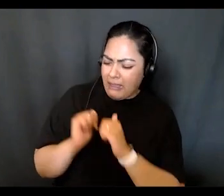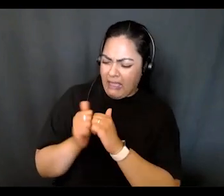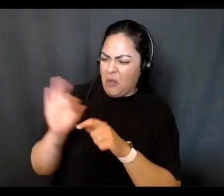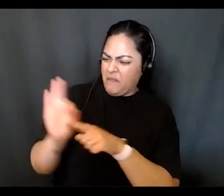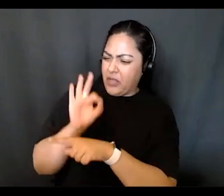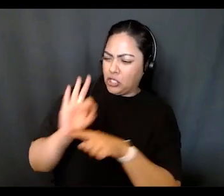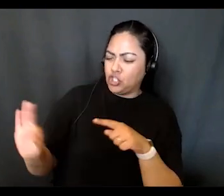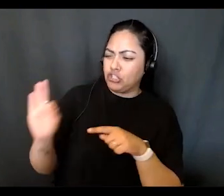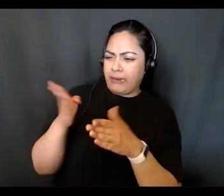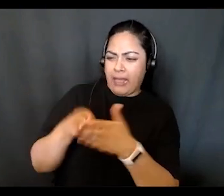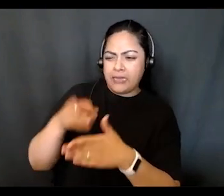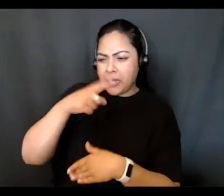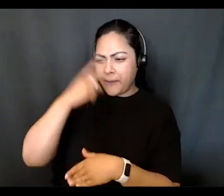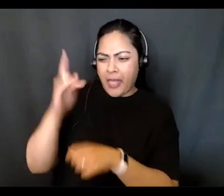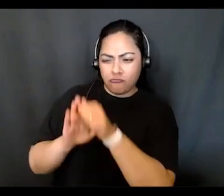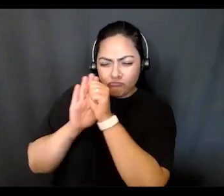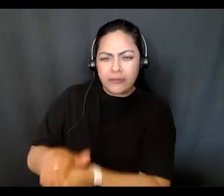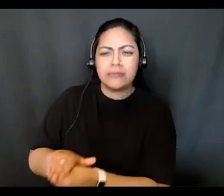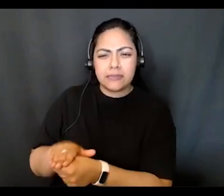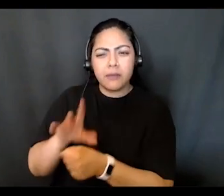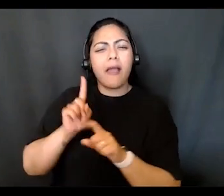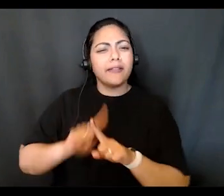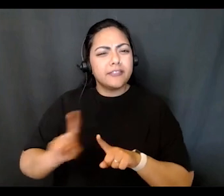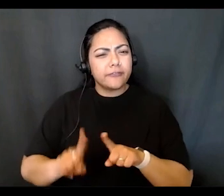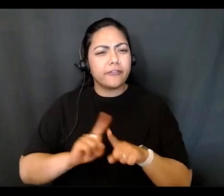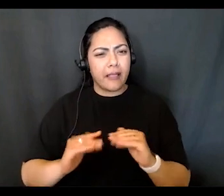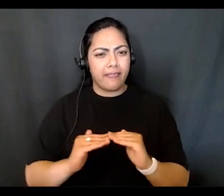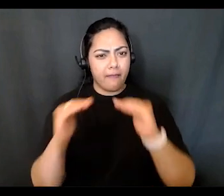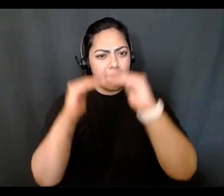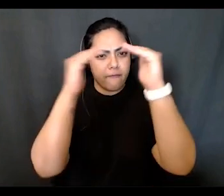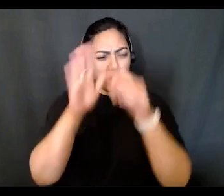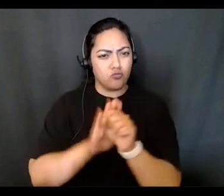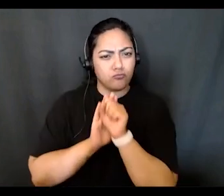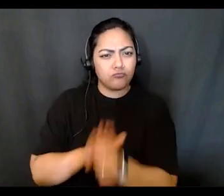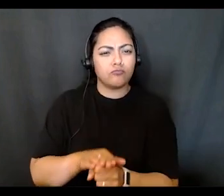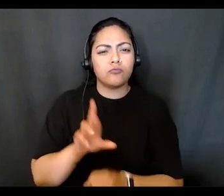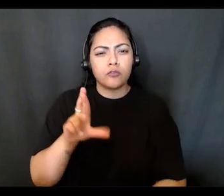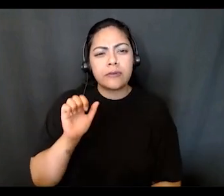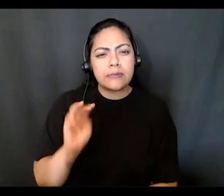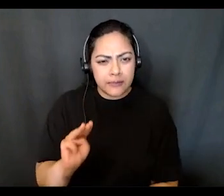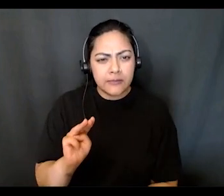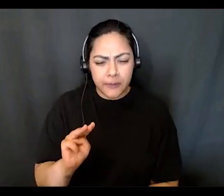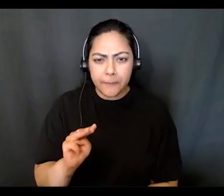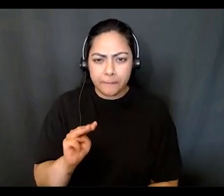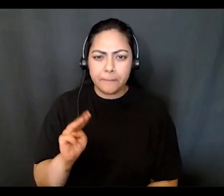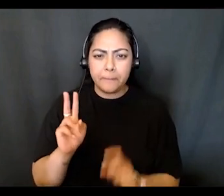different forms of racism, different levels of racism. I'll go to the next slide, please.